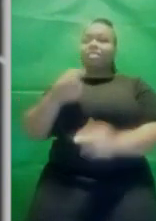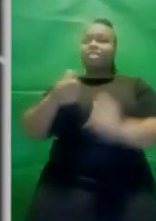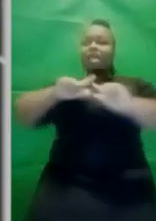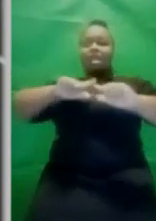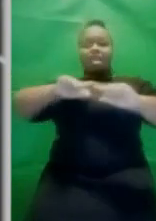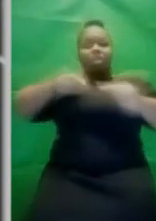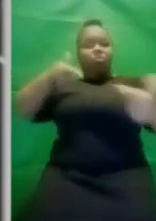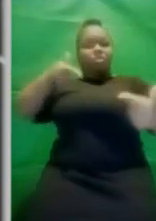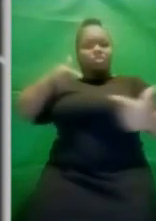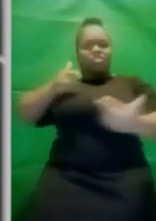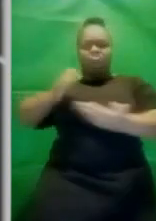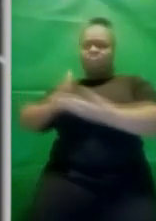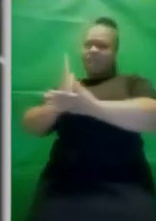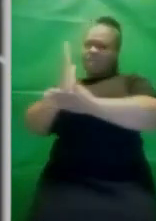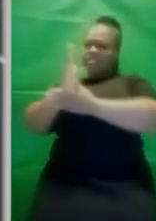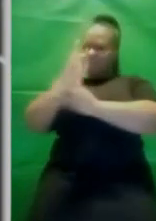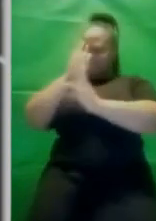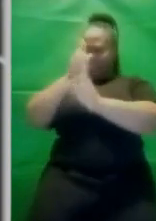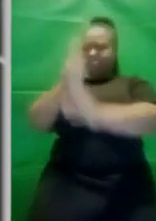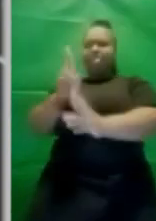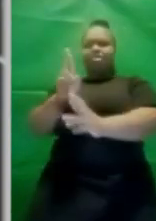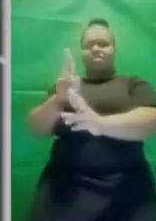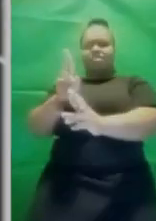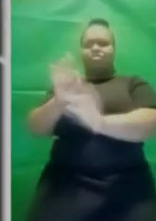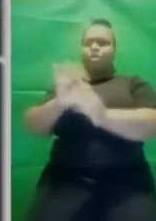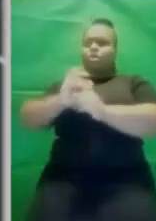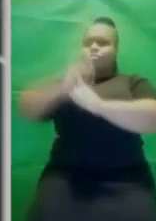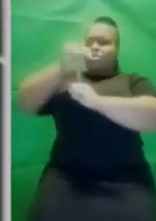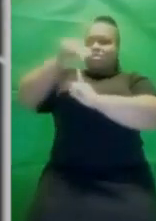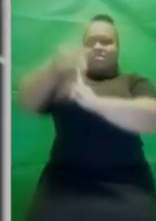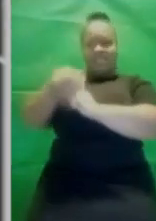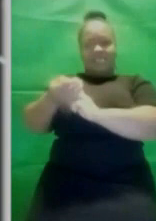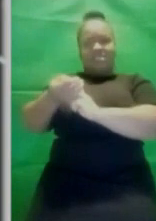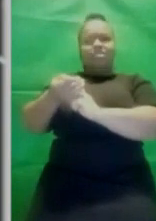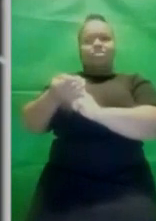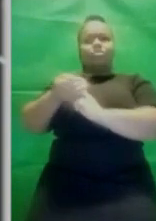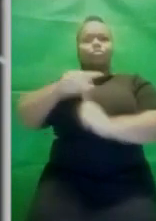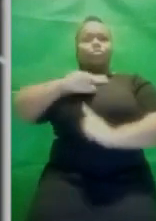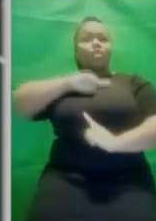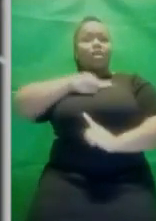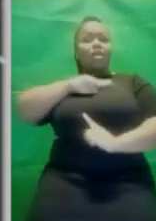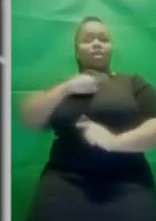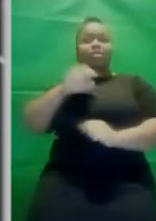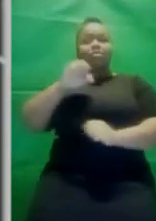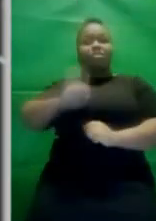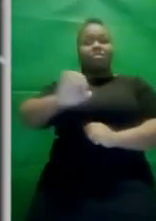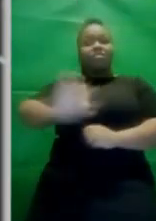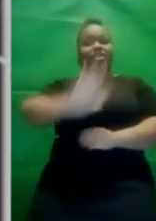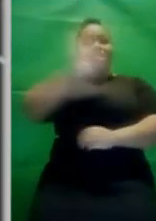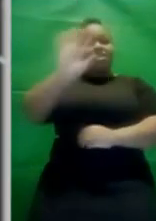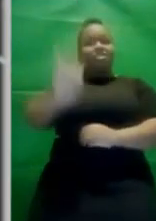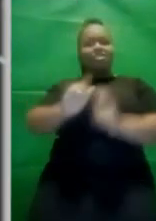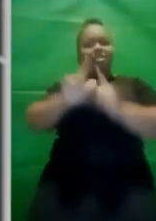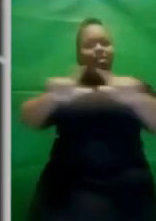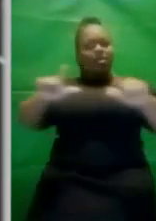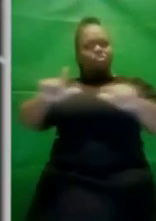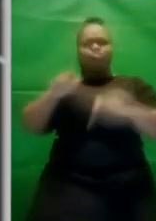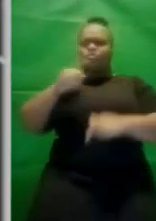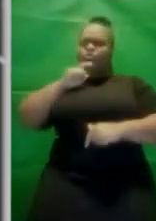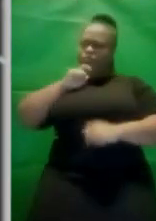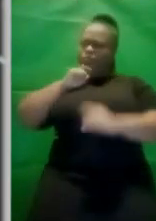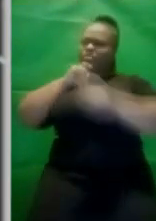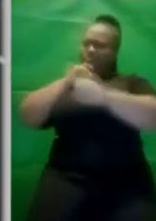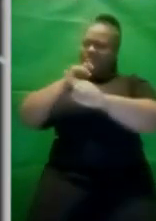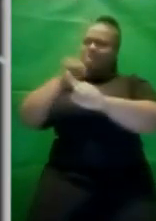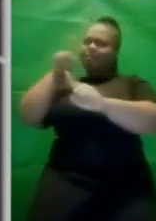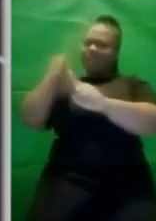in its full form to the users of SA Sign Language, and ensuring that they no longer suffer the